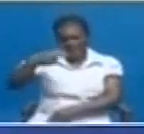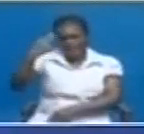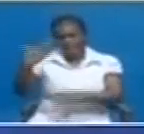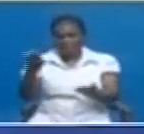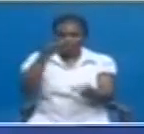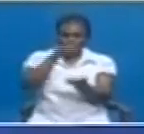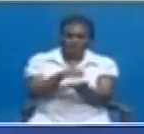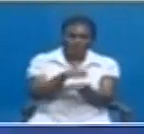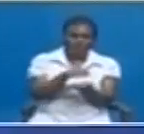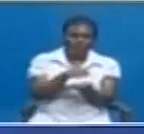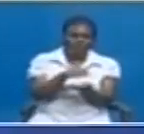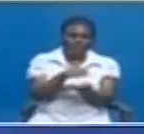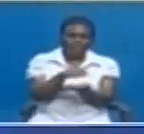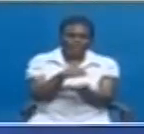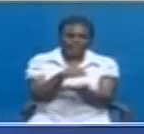chini.